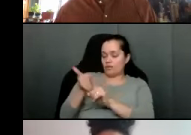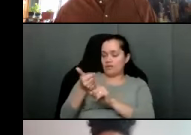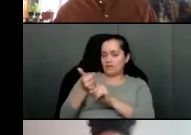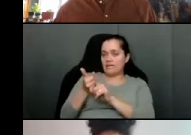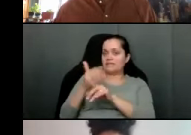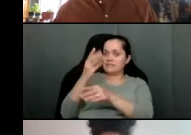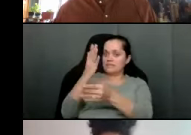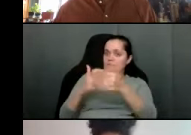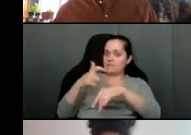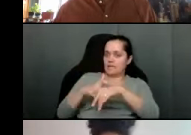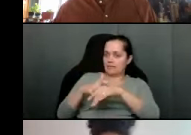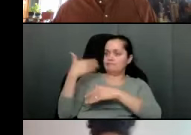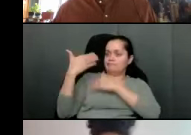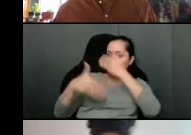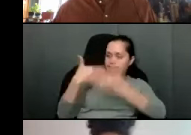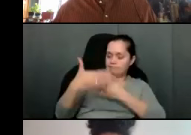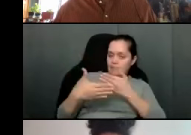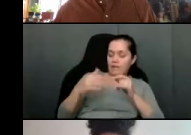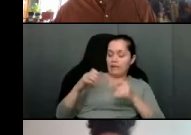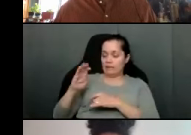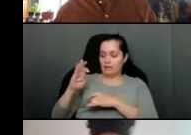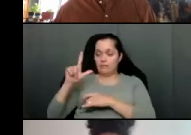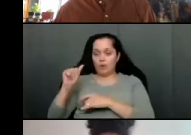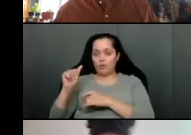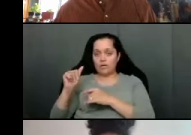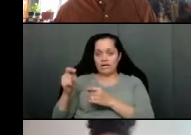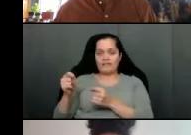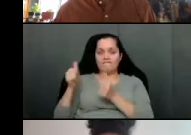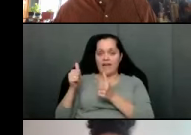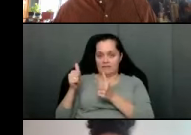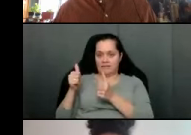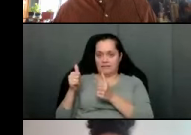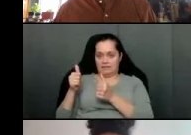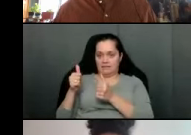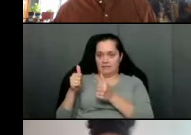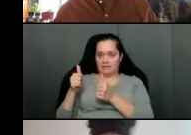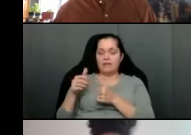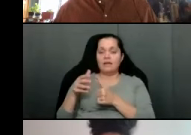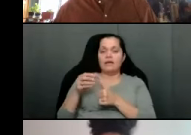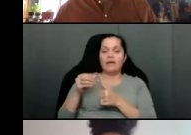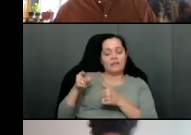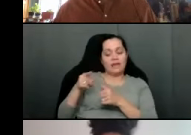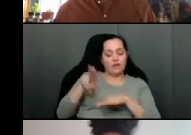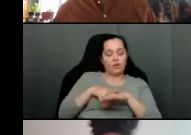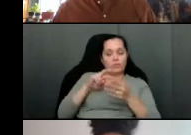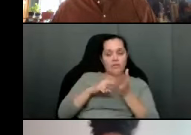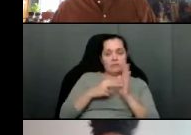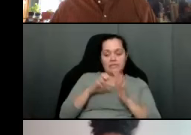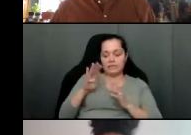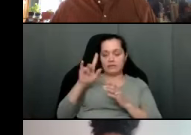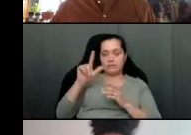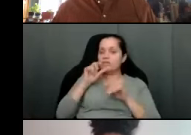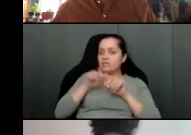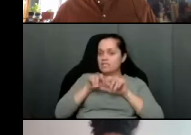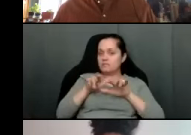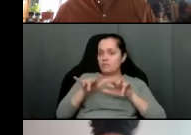while to kill people. Ebola tends to be much faster. And that usually means that Ebola doesn't spread